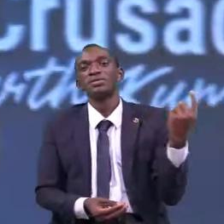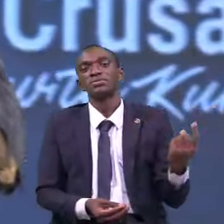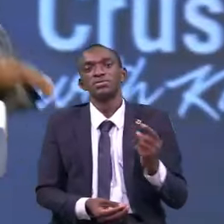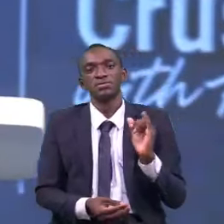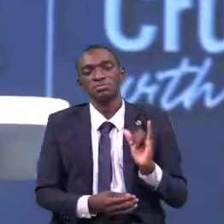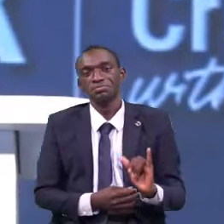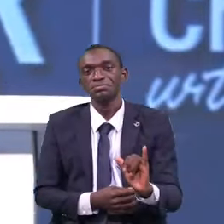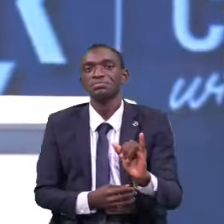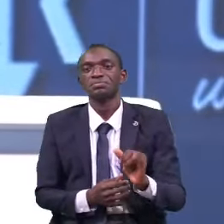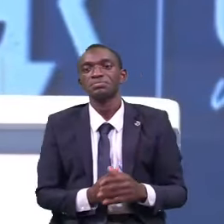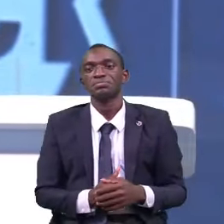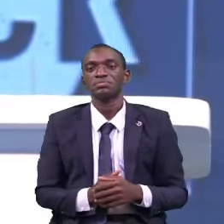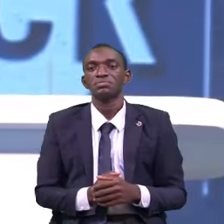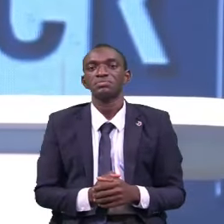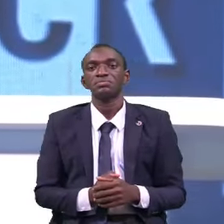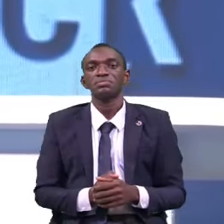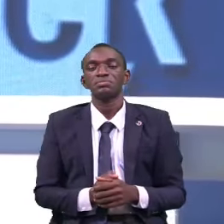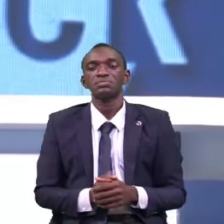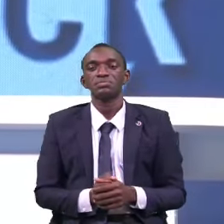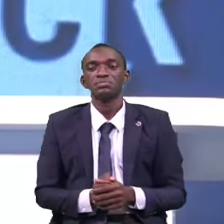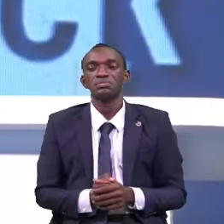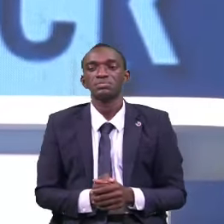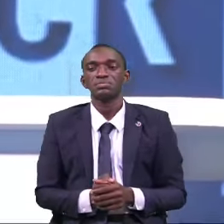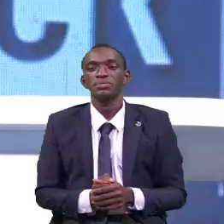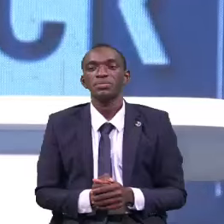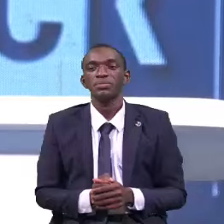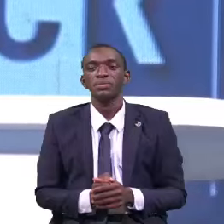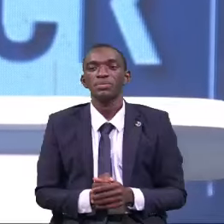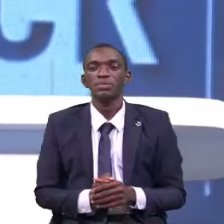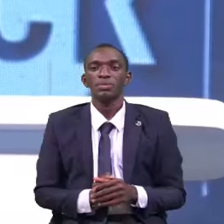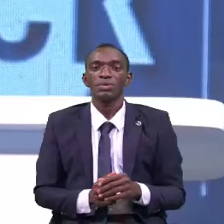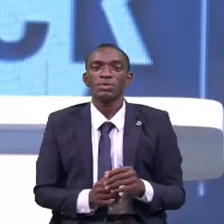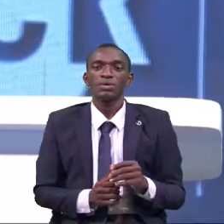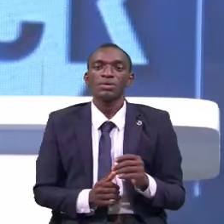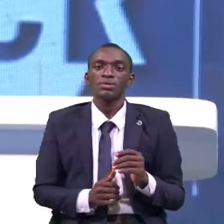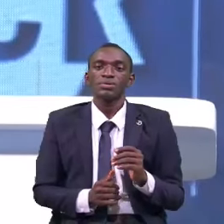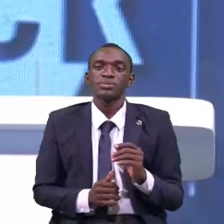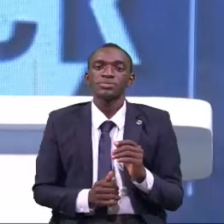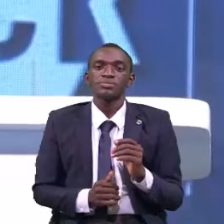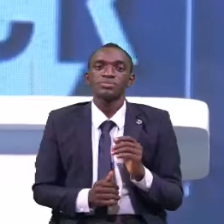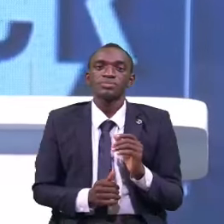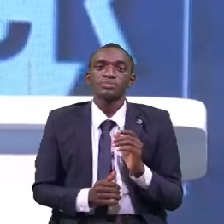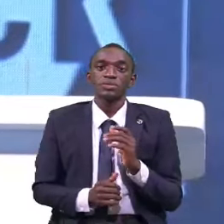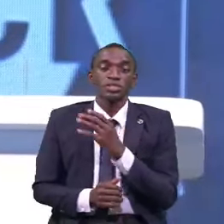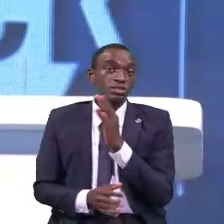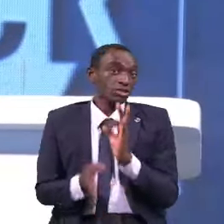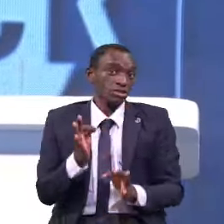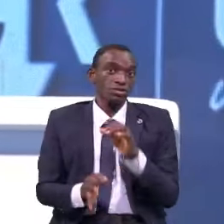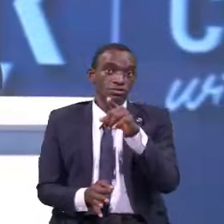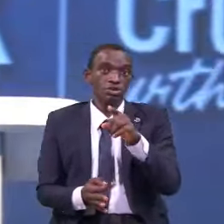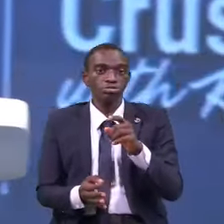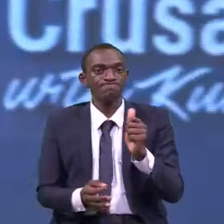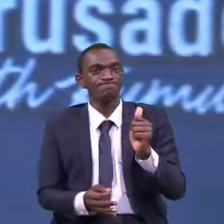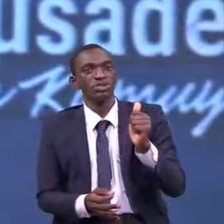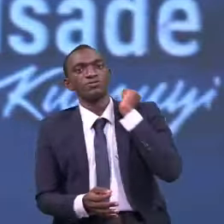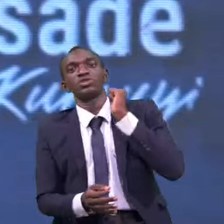Passerait If he refuses and rebel,